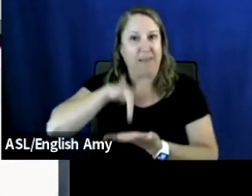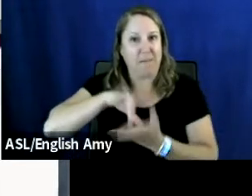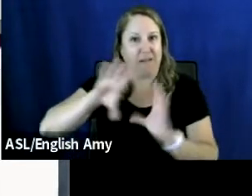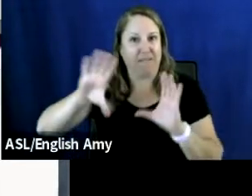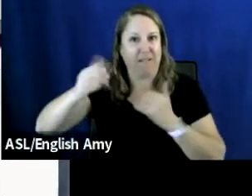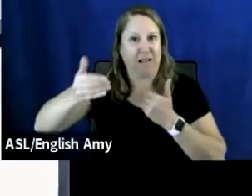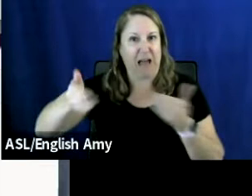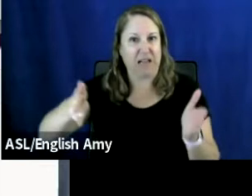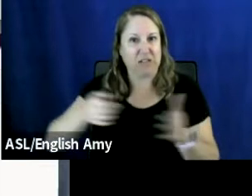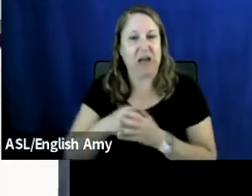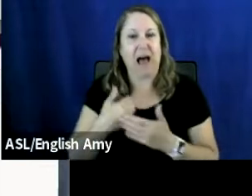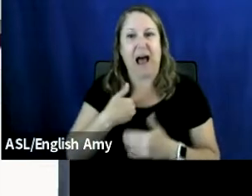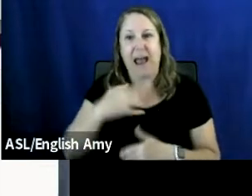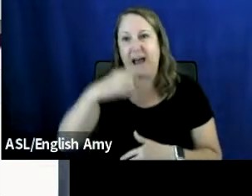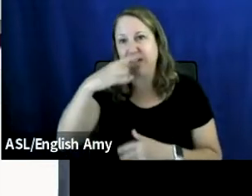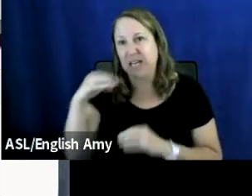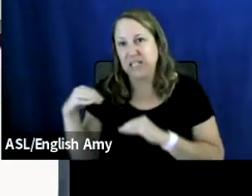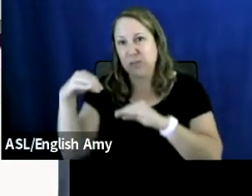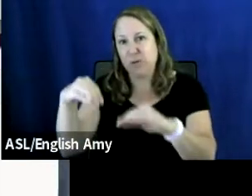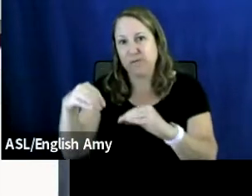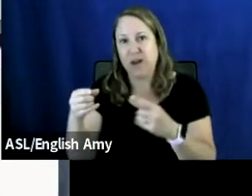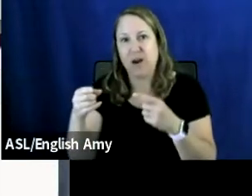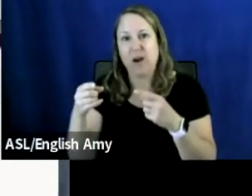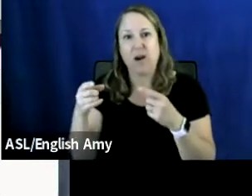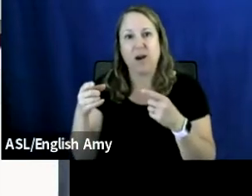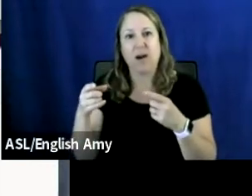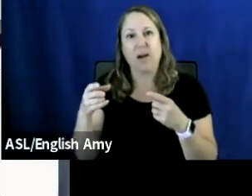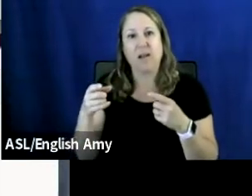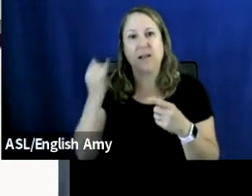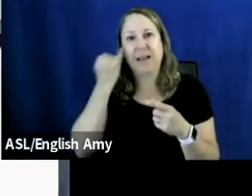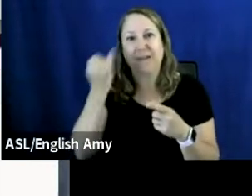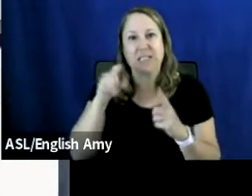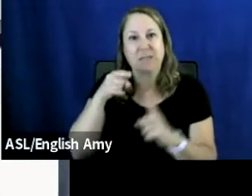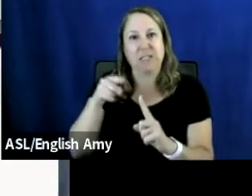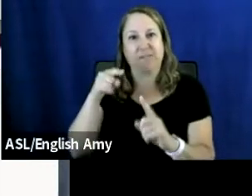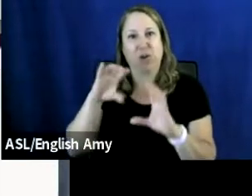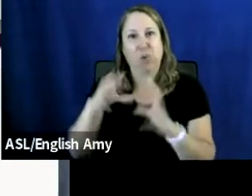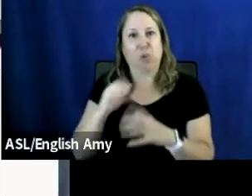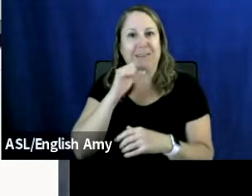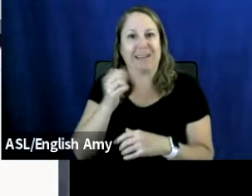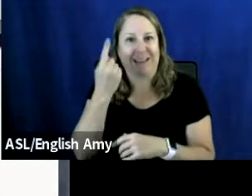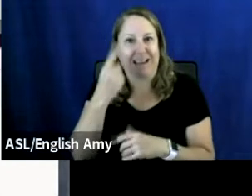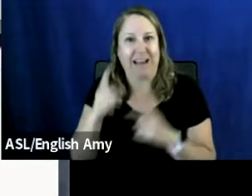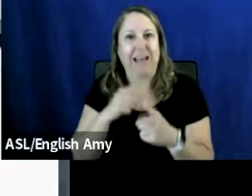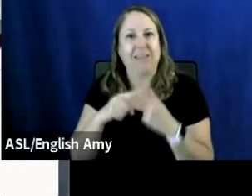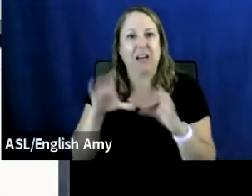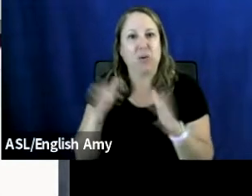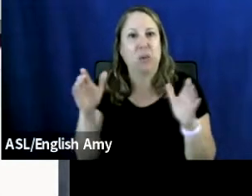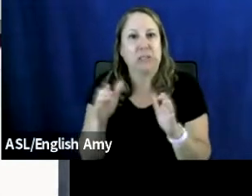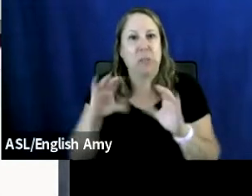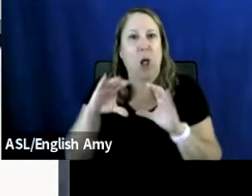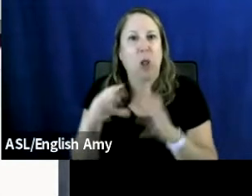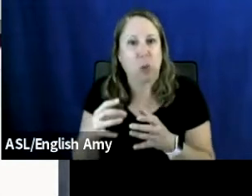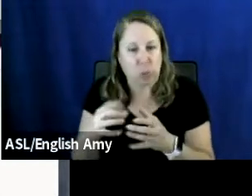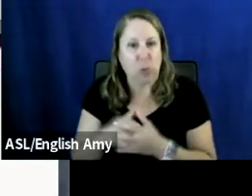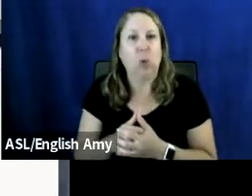of have kids move over there when I know like if a specific group doesn't get it, and I try to do a small group. That's something I'm trying to do in most of